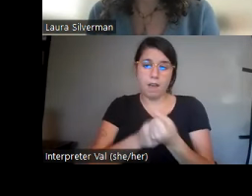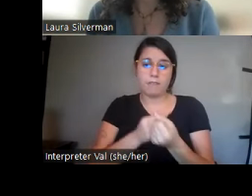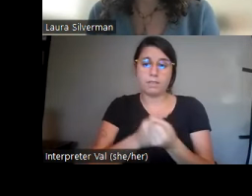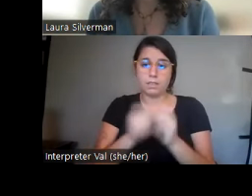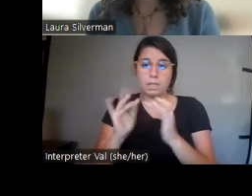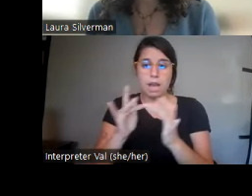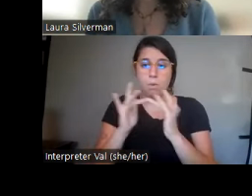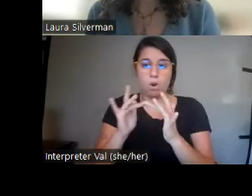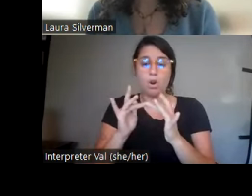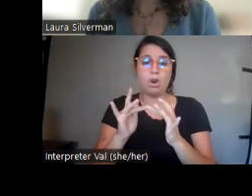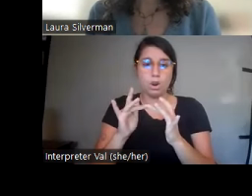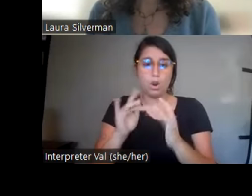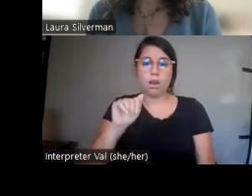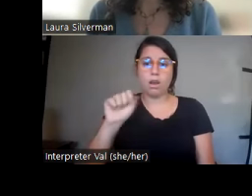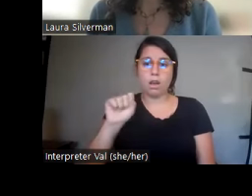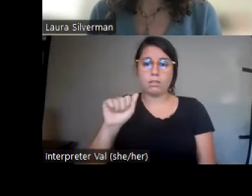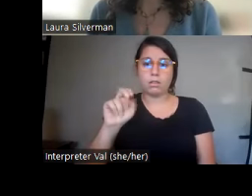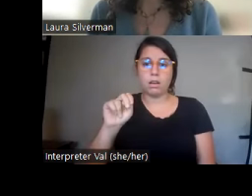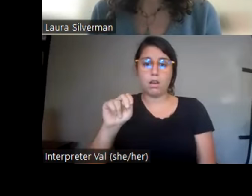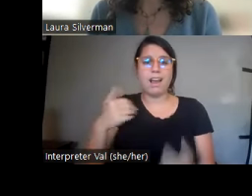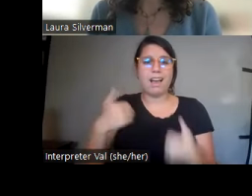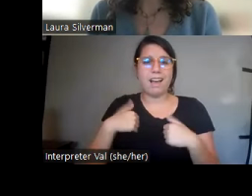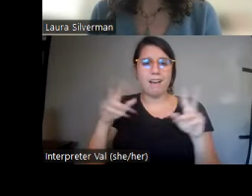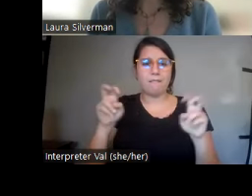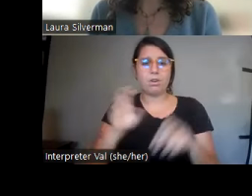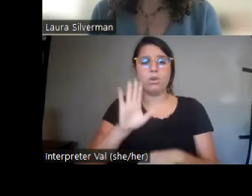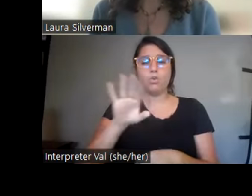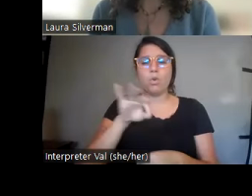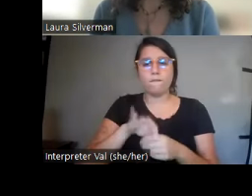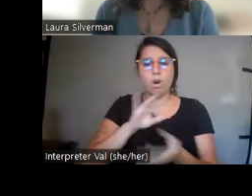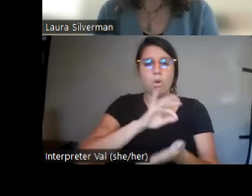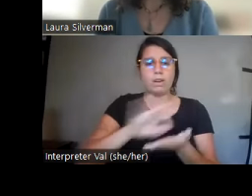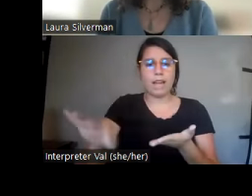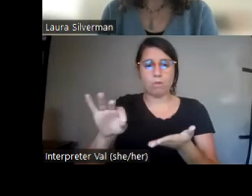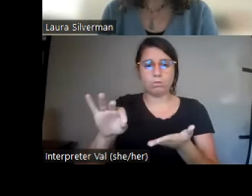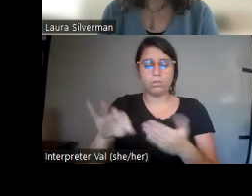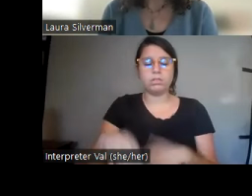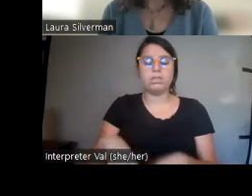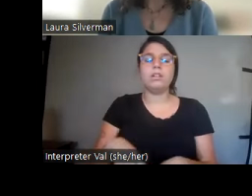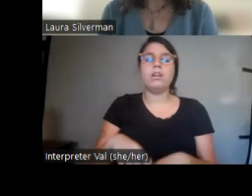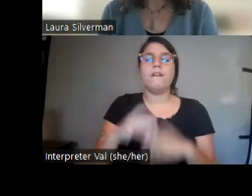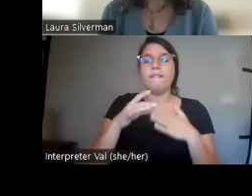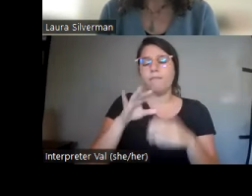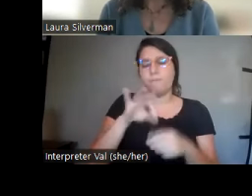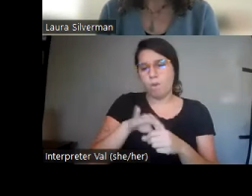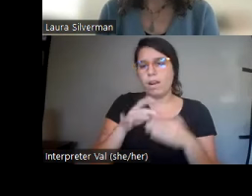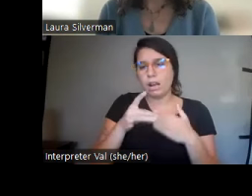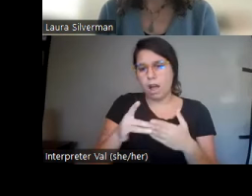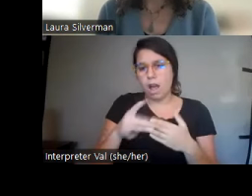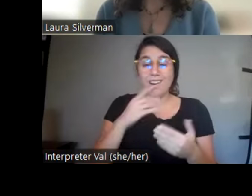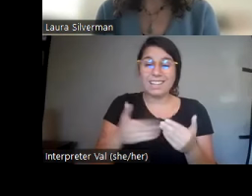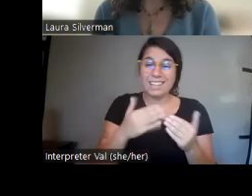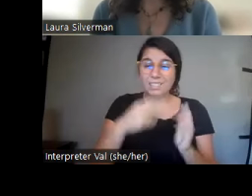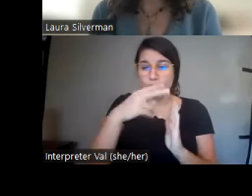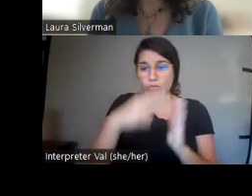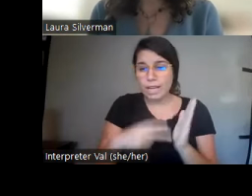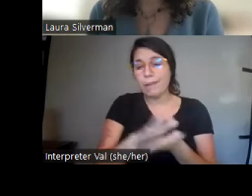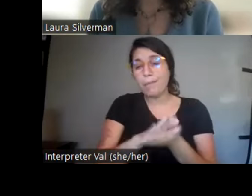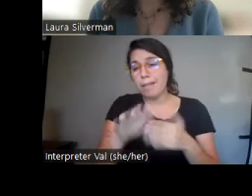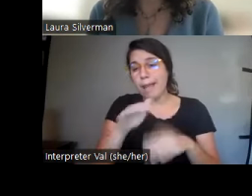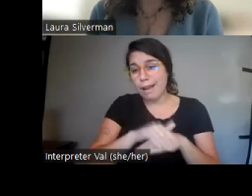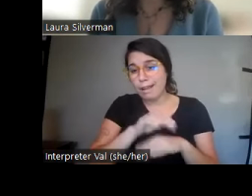has Your Vote Counts voting guides, and they're really nice. They have both easy read and plain English